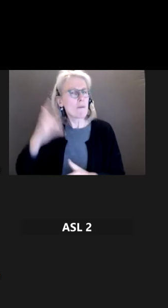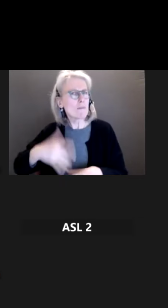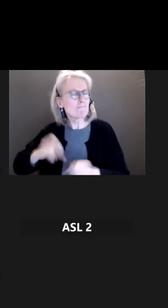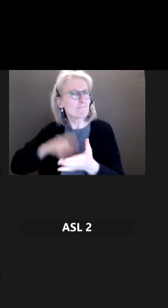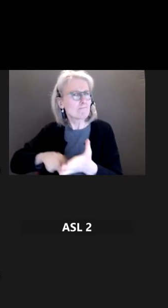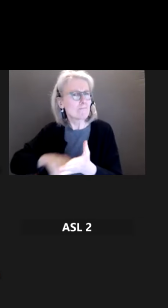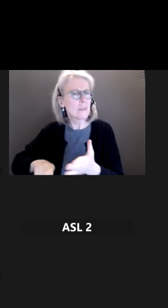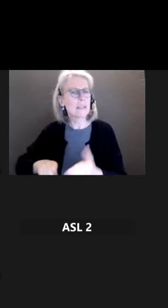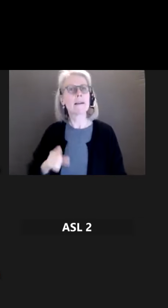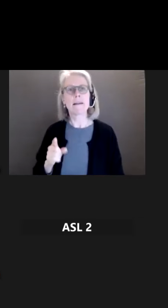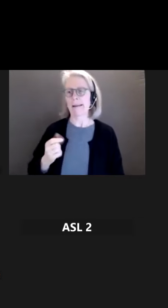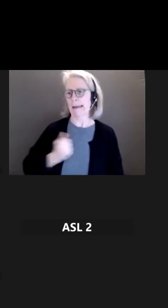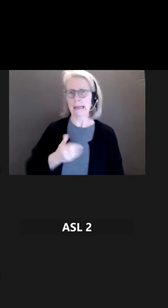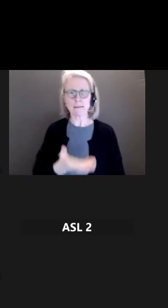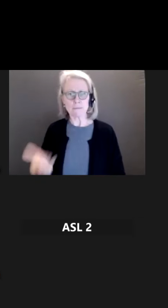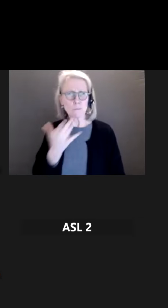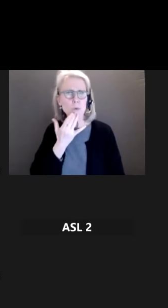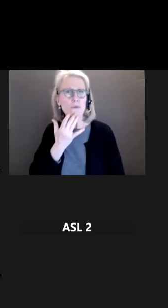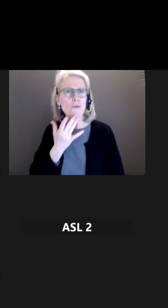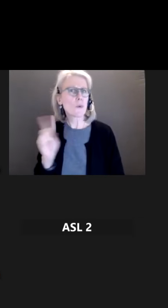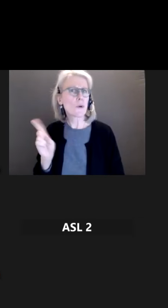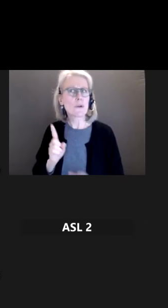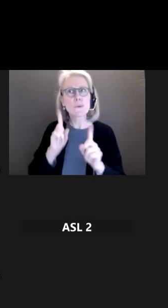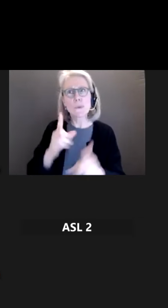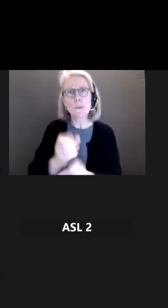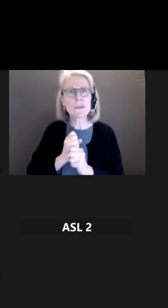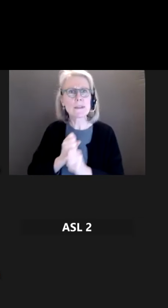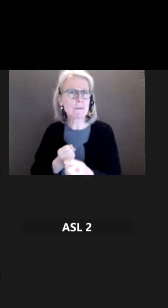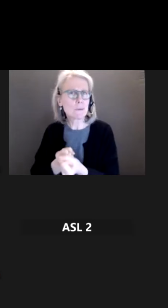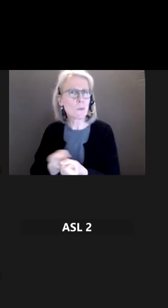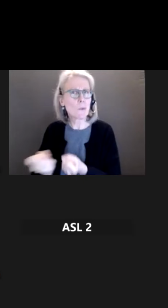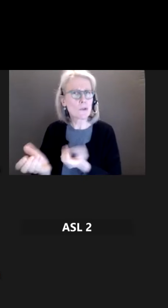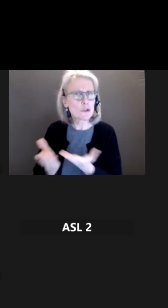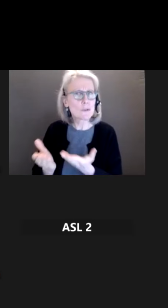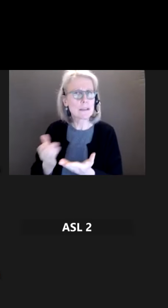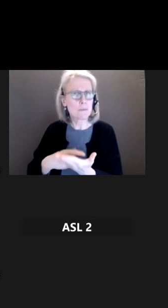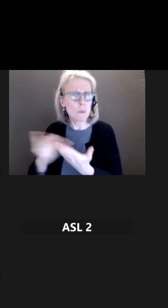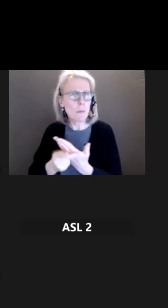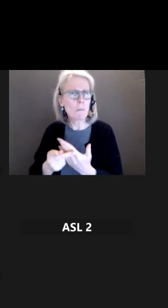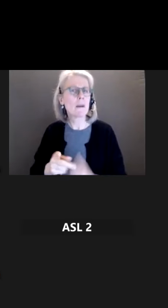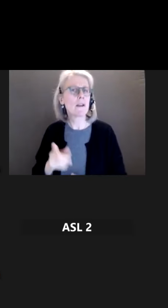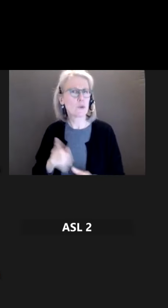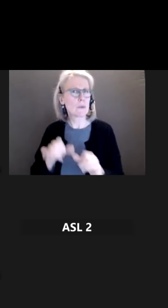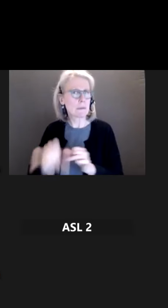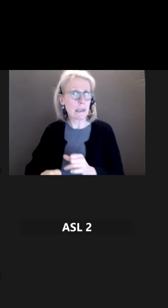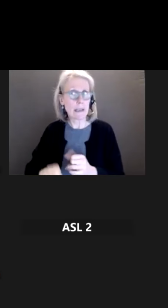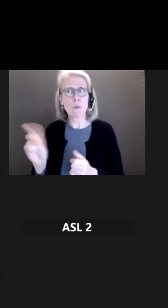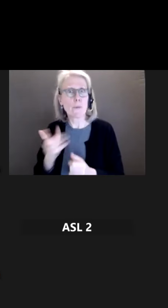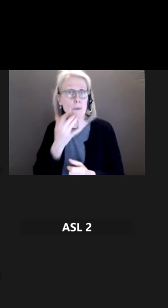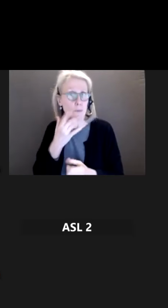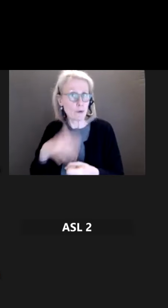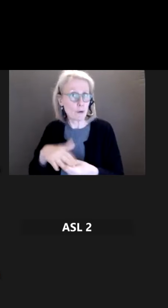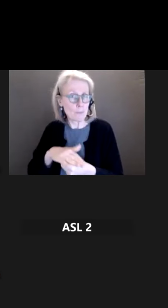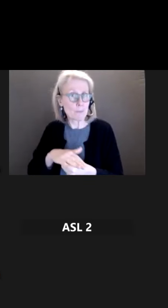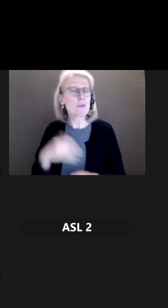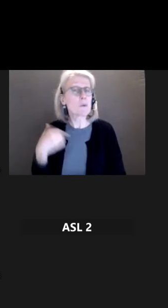preferences of Canadians about where they want to receive care and live out their remaining years as they age. So we know that as they get